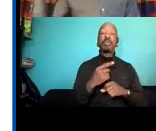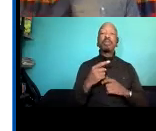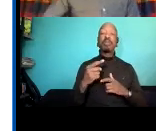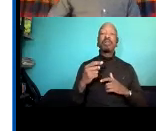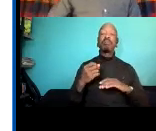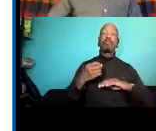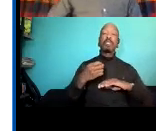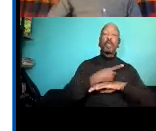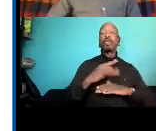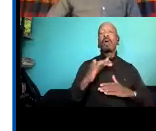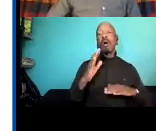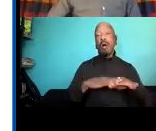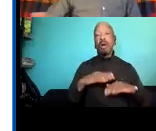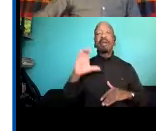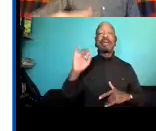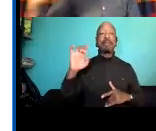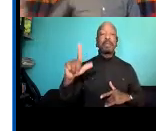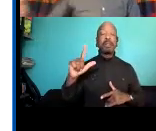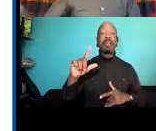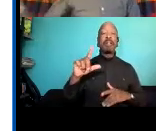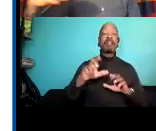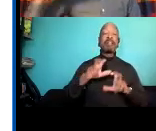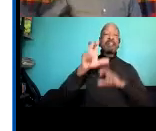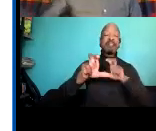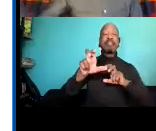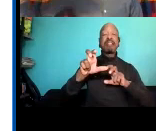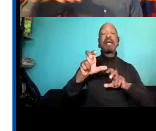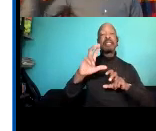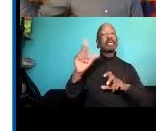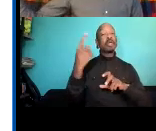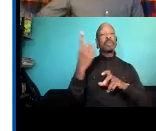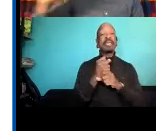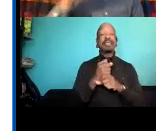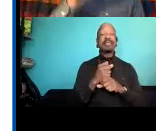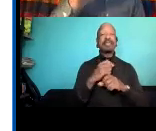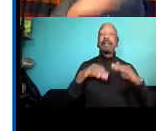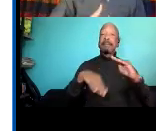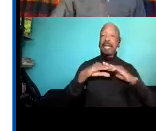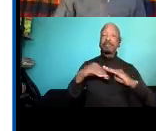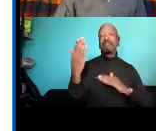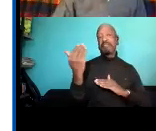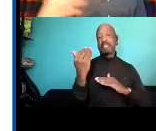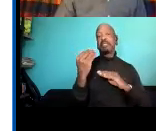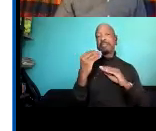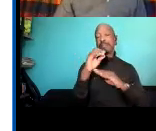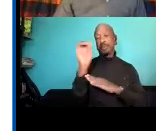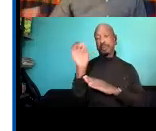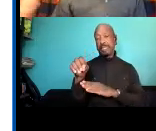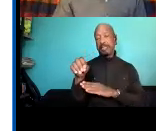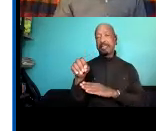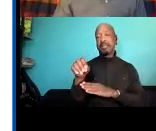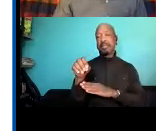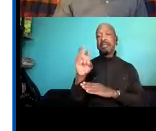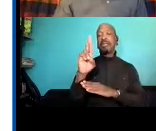So people who are investing in your cooperative can only receive a maximum of 15% return,